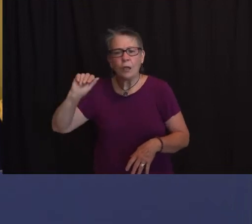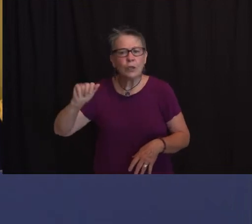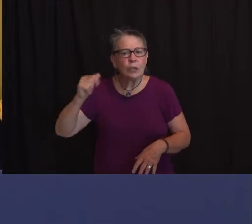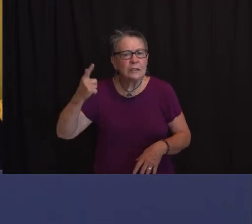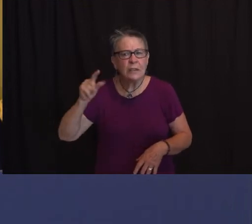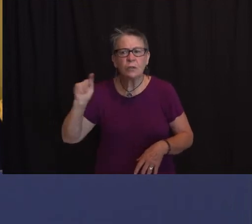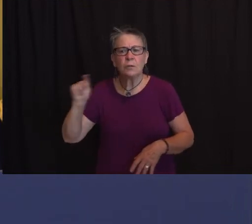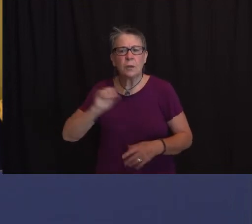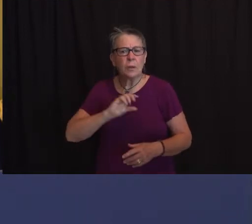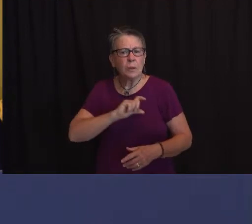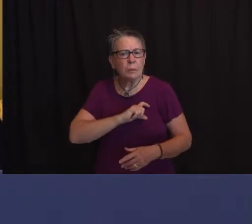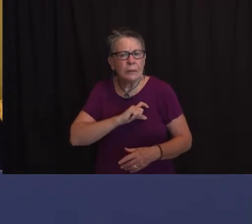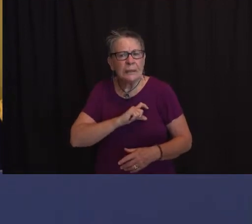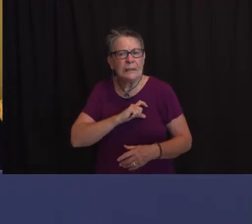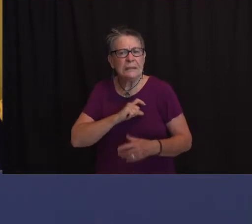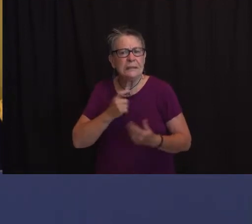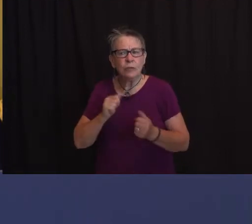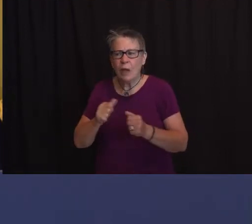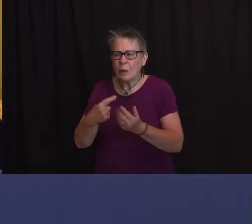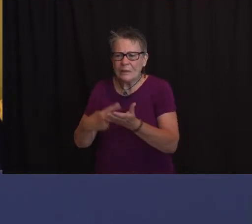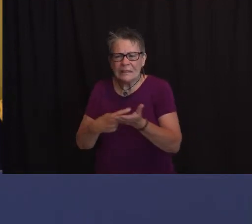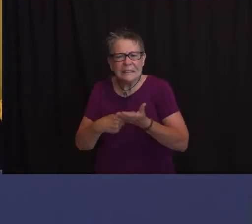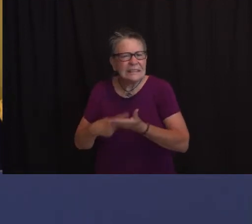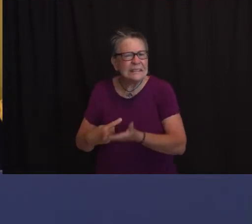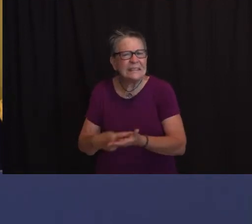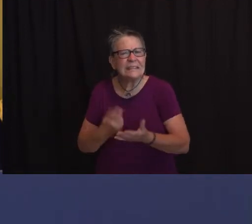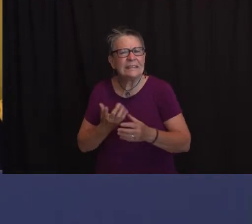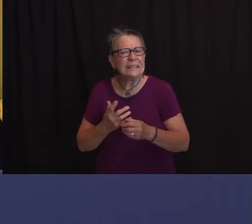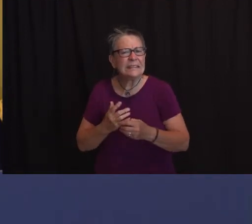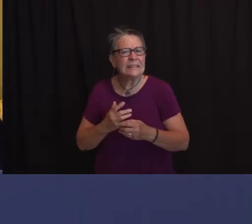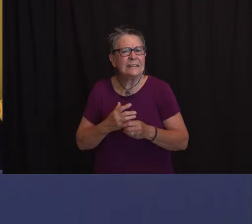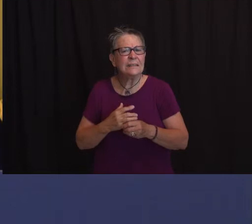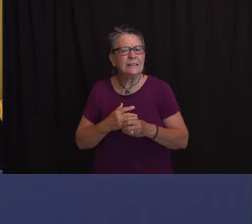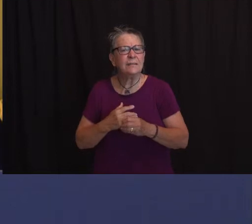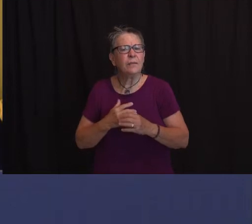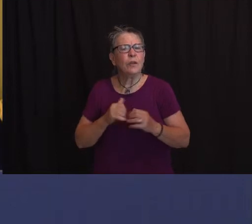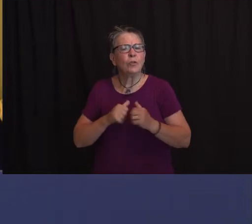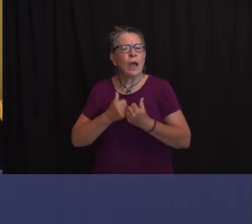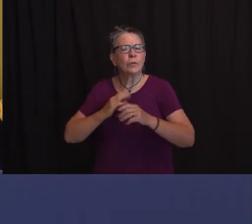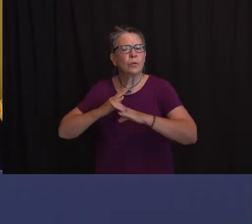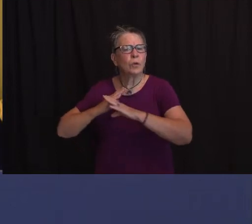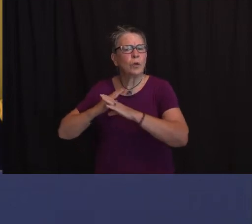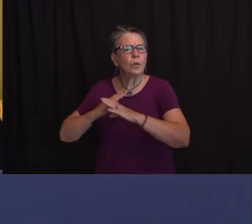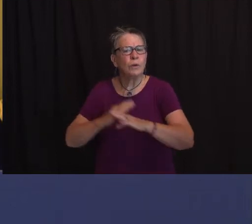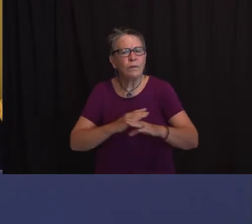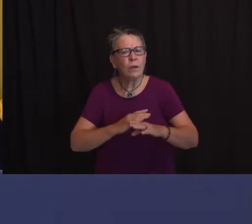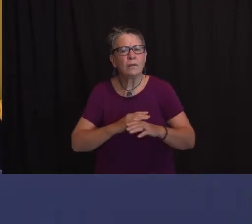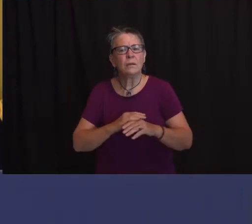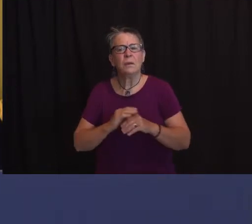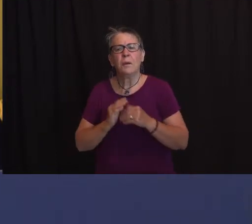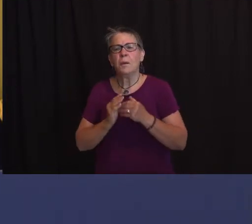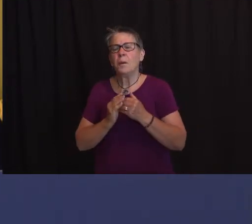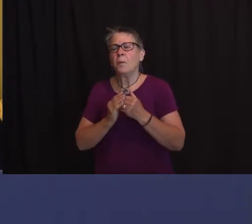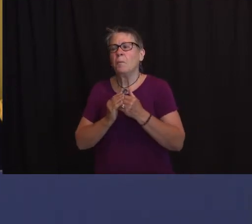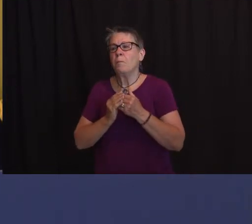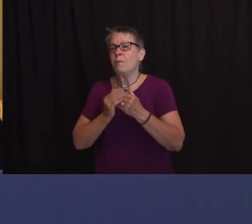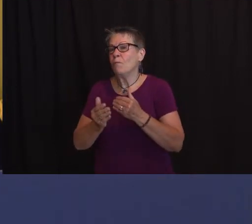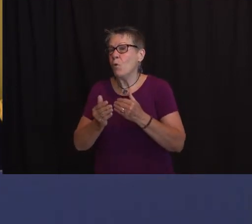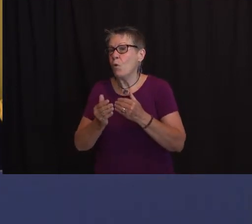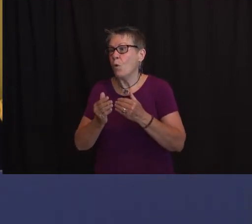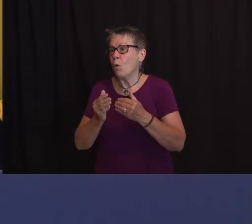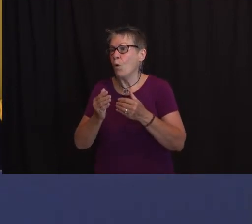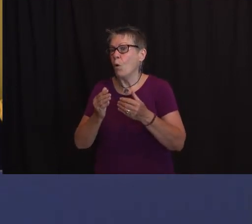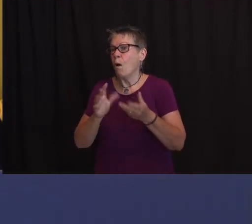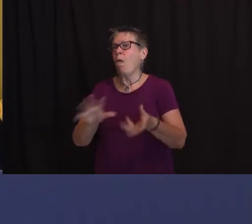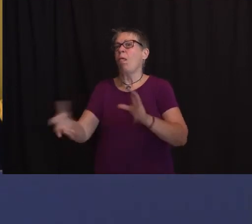forces take preemptive actions on a regular basis, and will continue to. And I